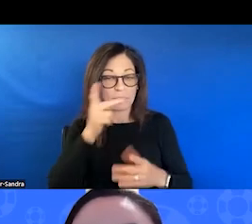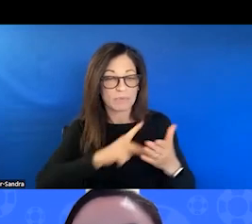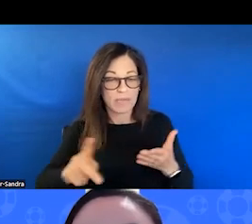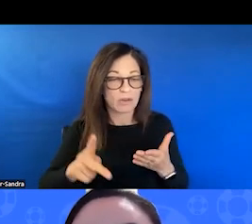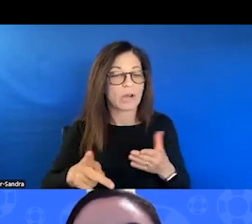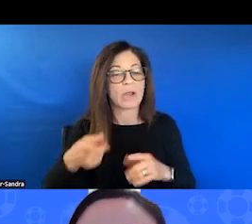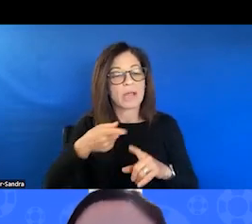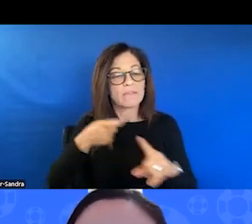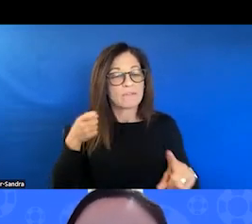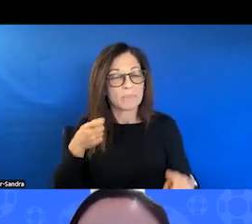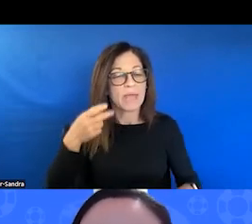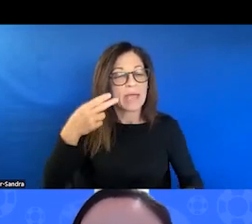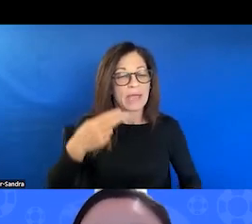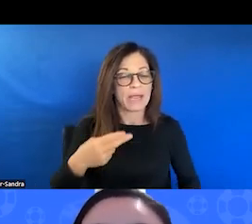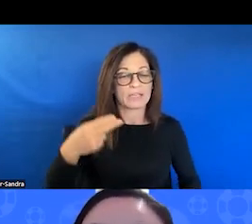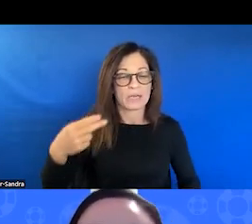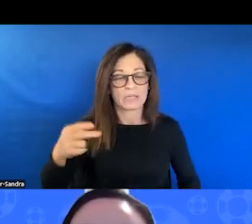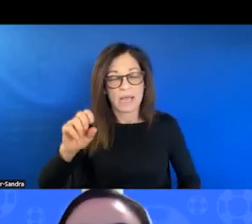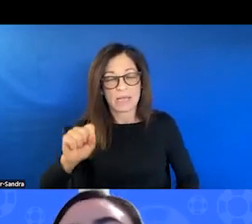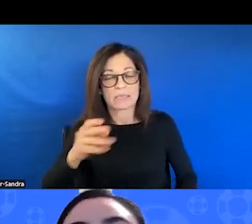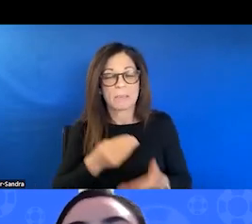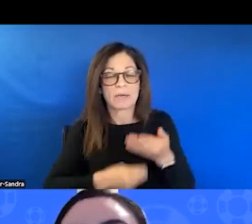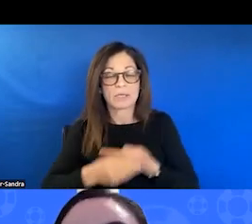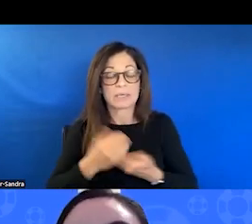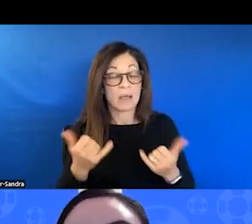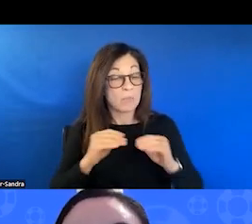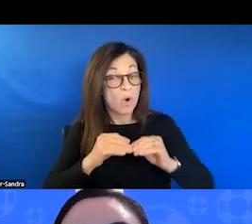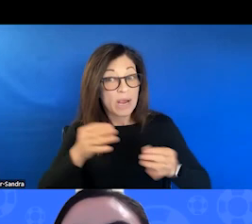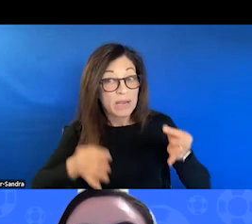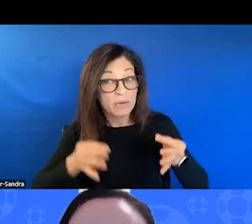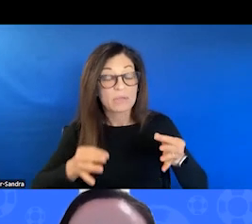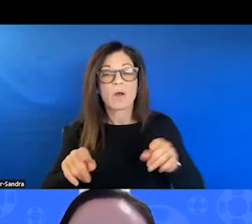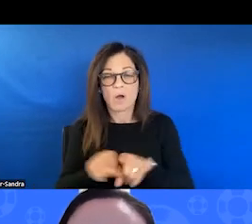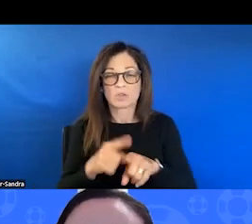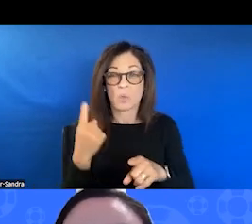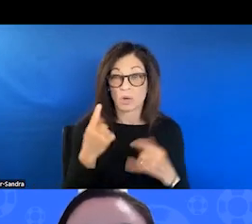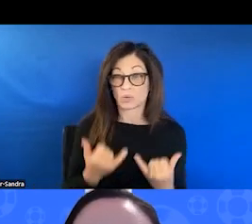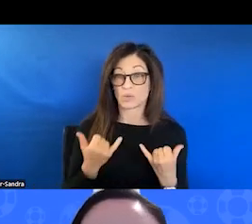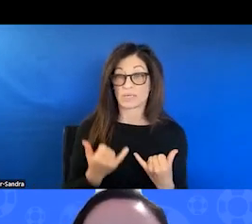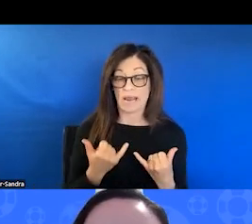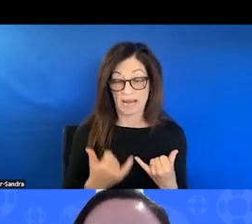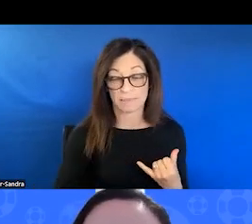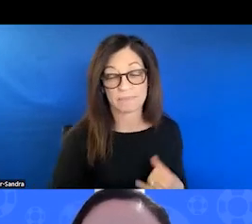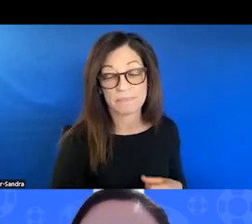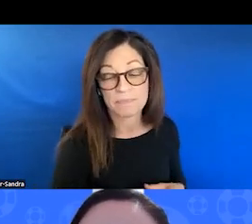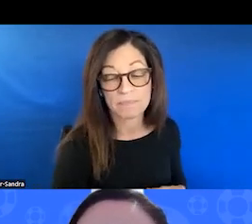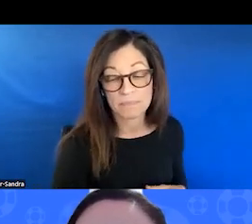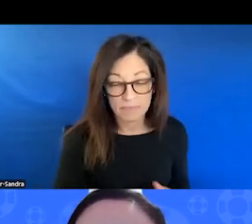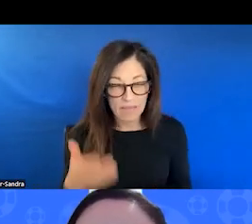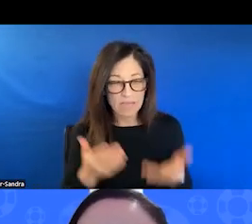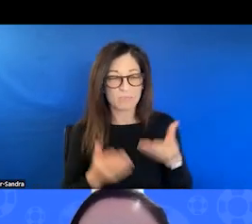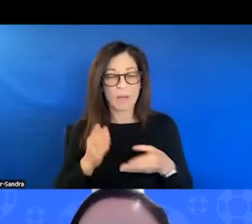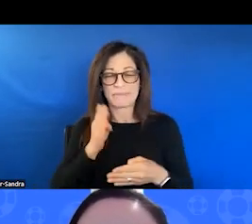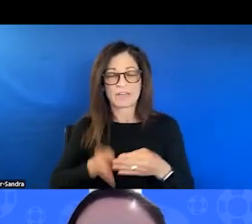the HHS budget. In terms of more hearings, there's also one today that I believe is probably wrapping up at